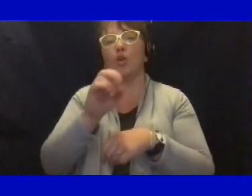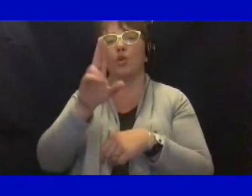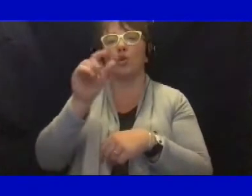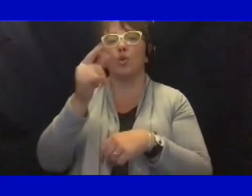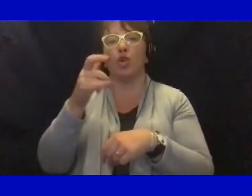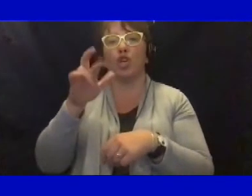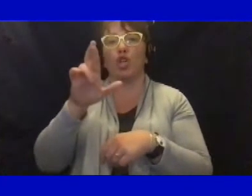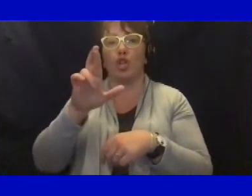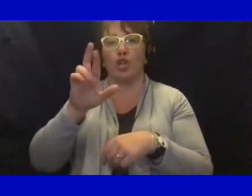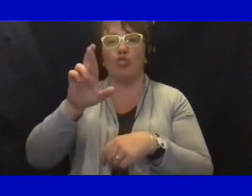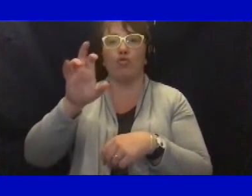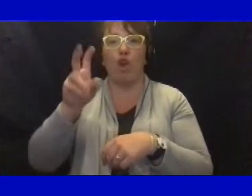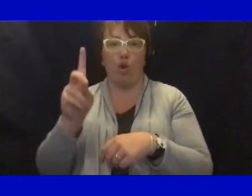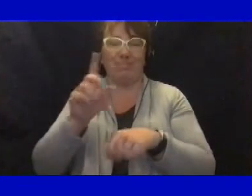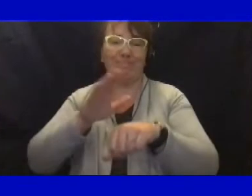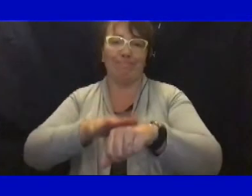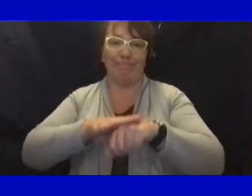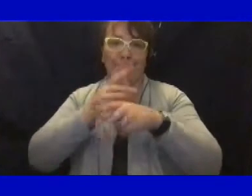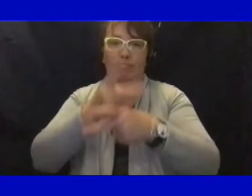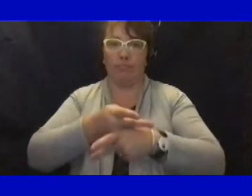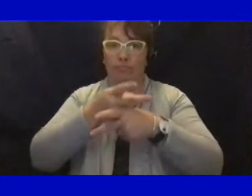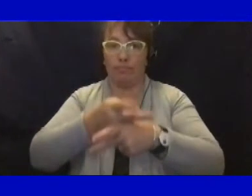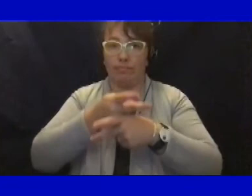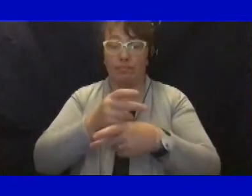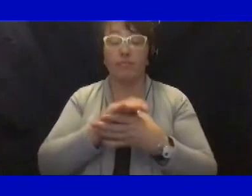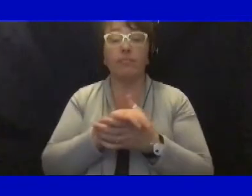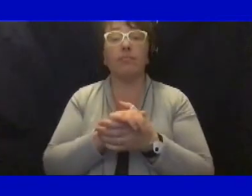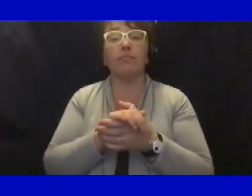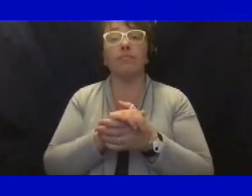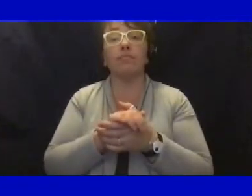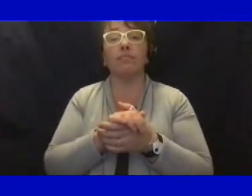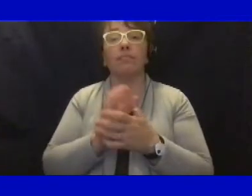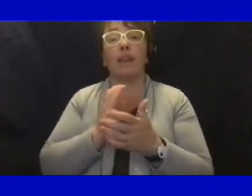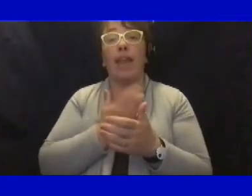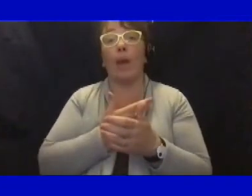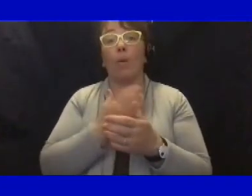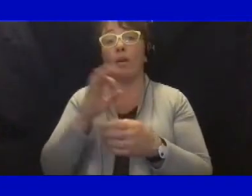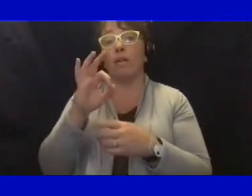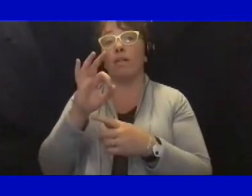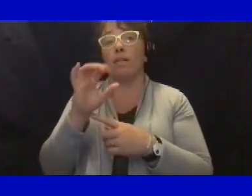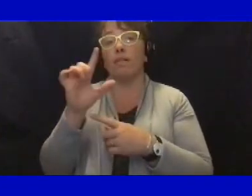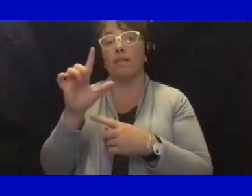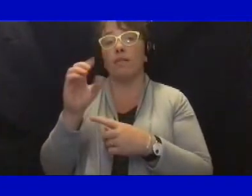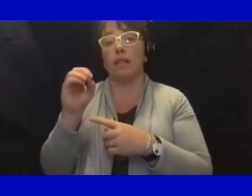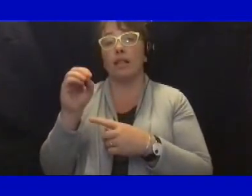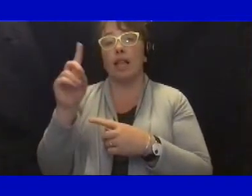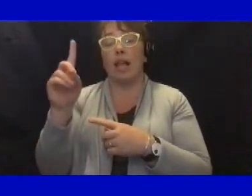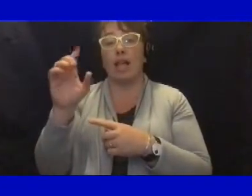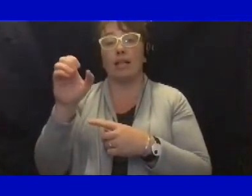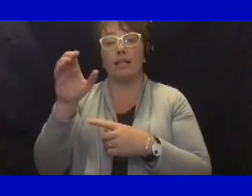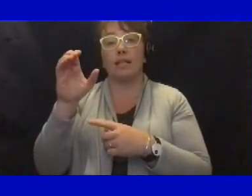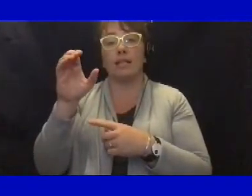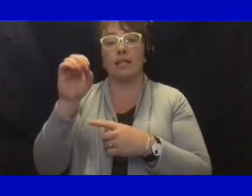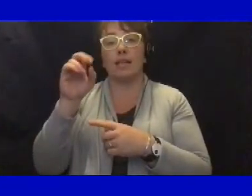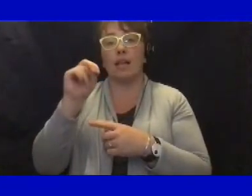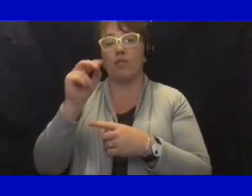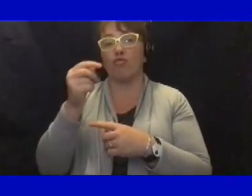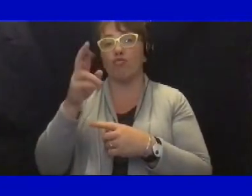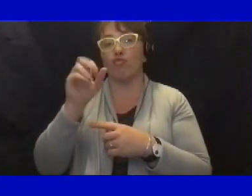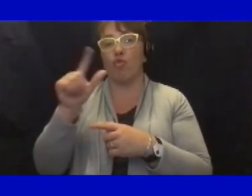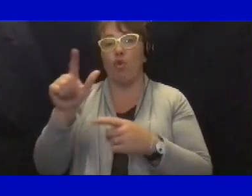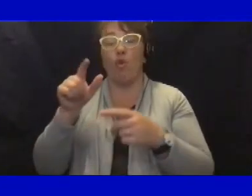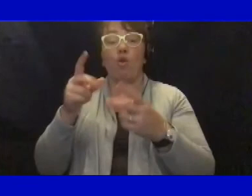And so I do want to point out that our flood control district is doing everything we can to try to keep water in the channel. We're actively working on